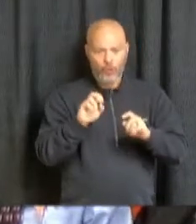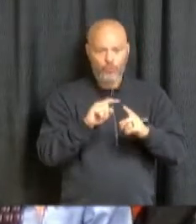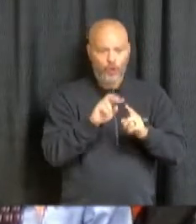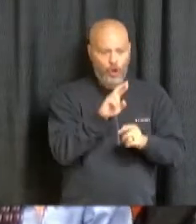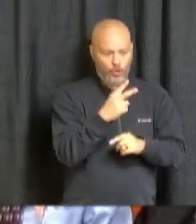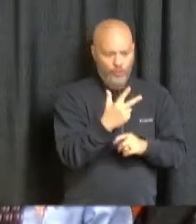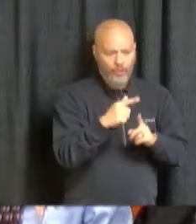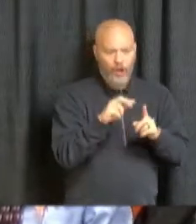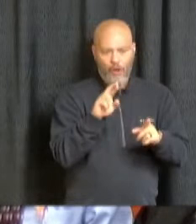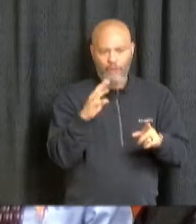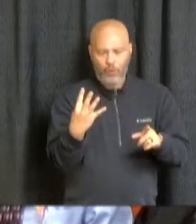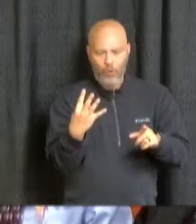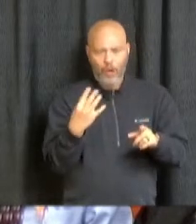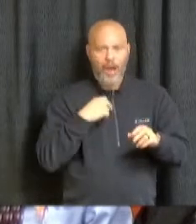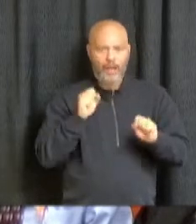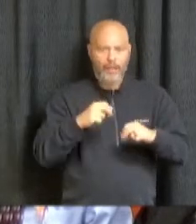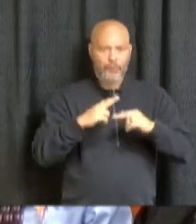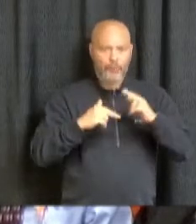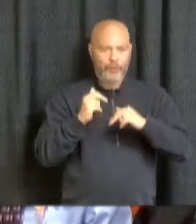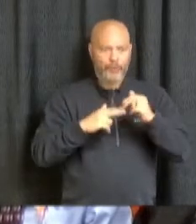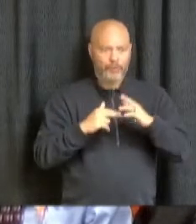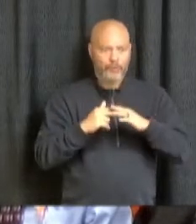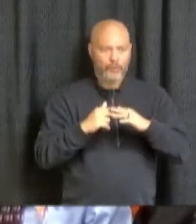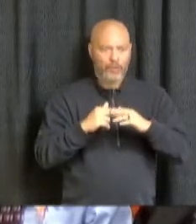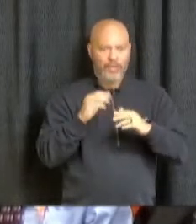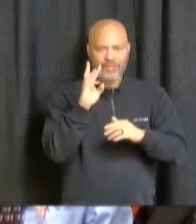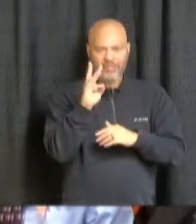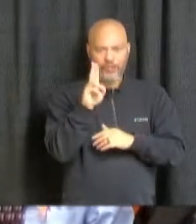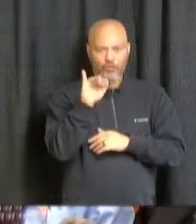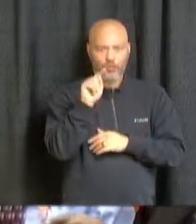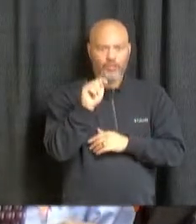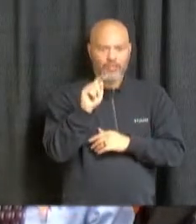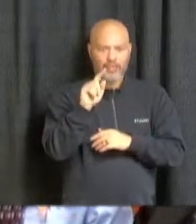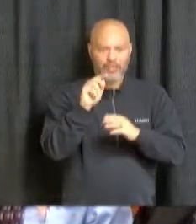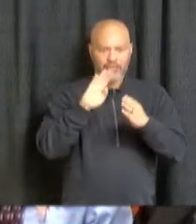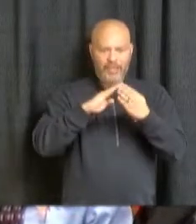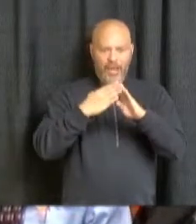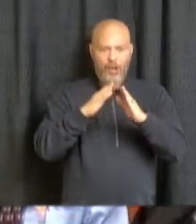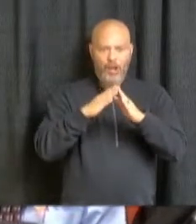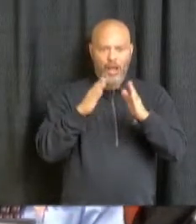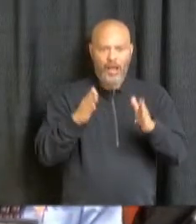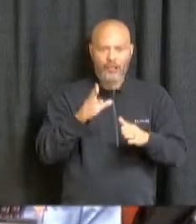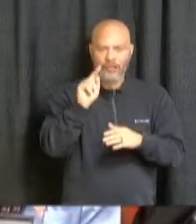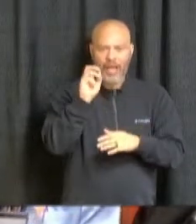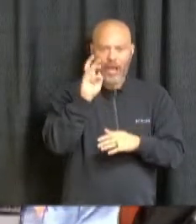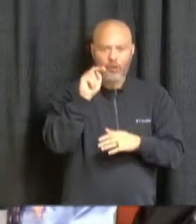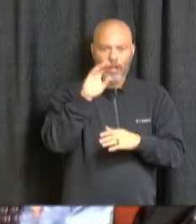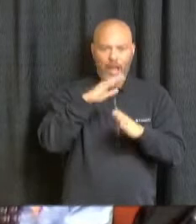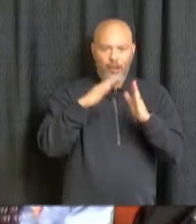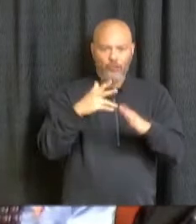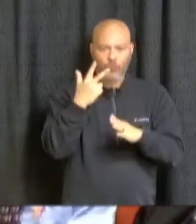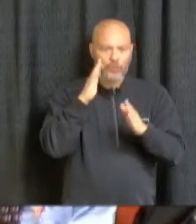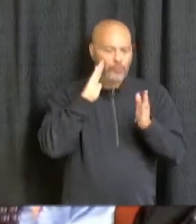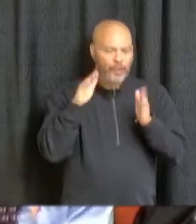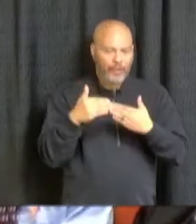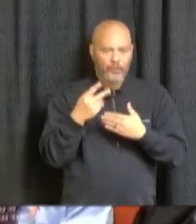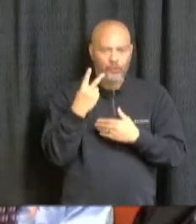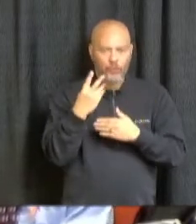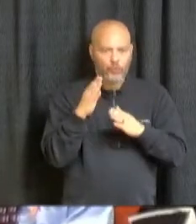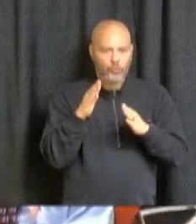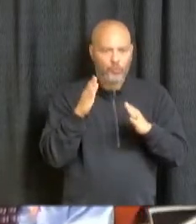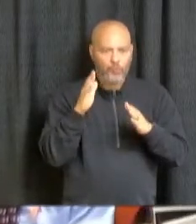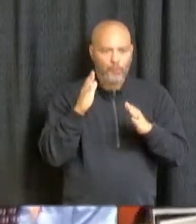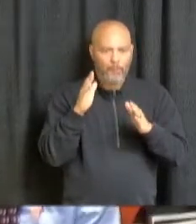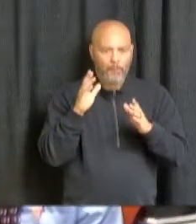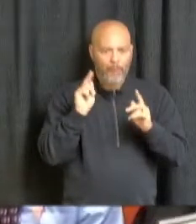to R4 so that I can build 6-unit townhouses. There'll be 3 bedrooms, 2 bathrooms with a